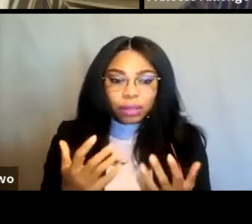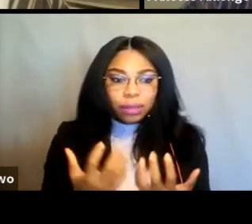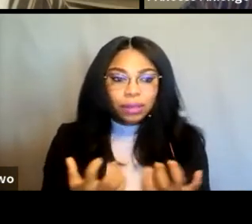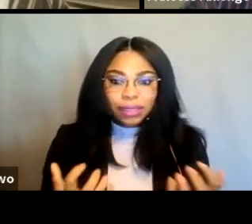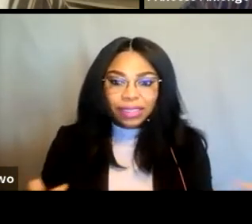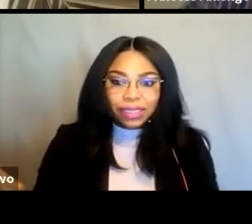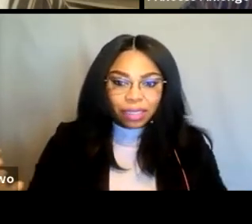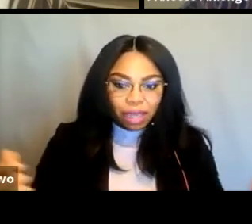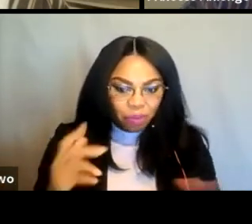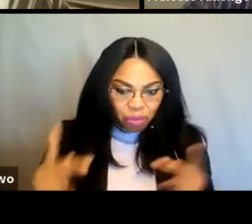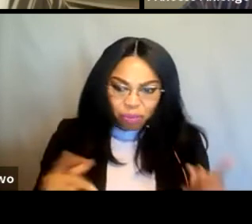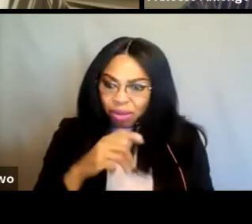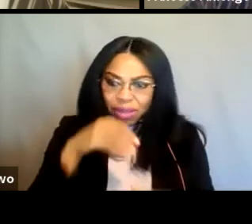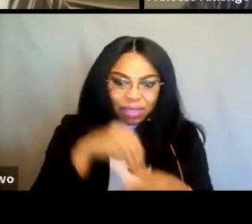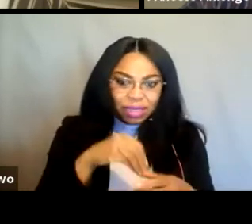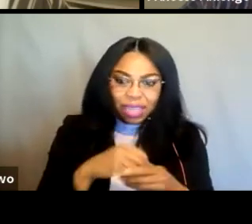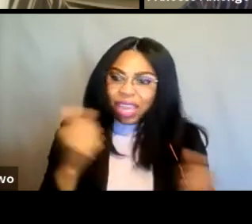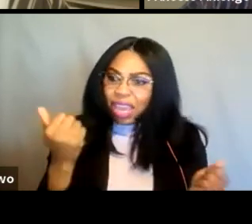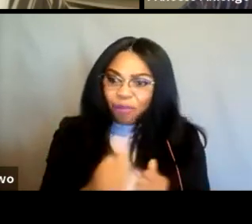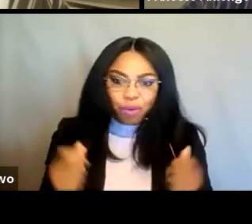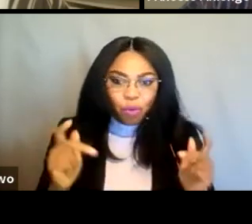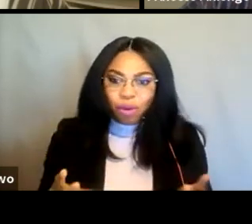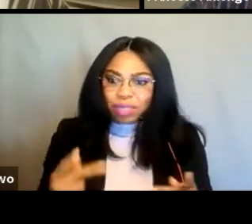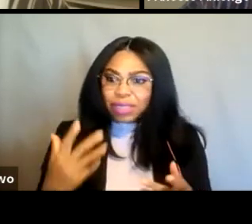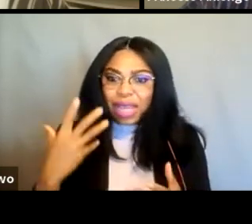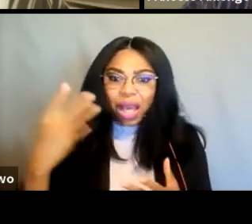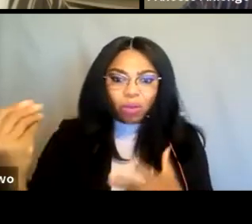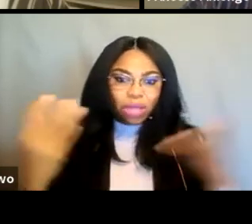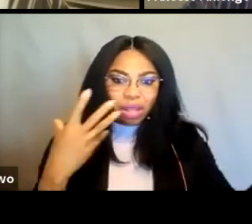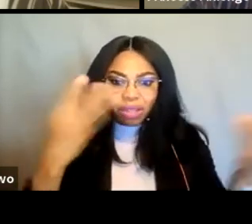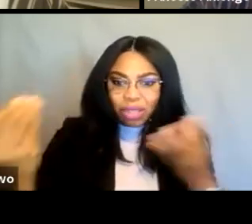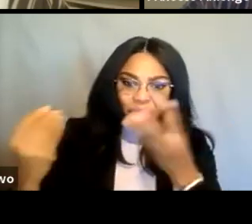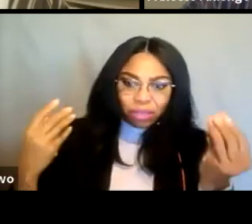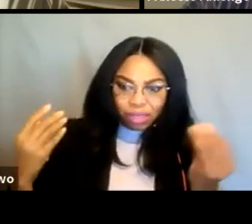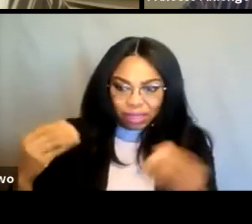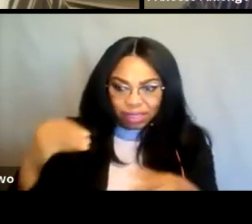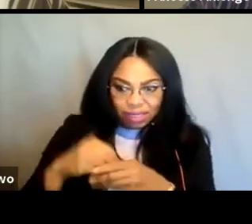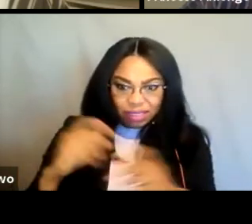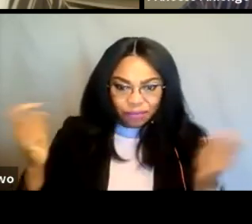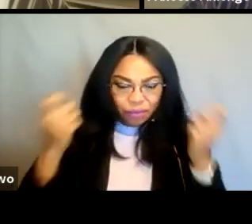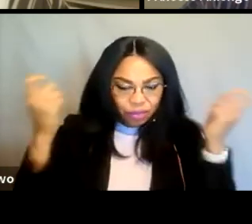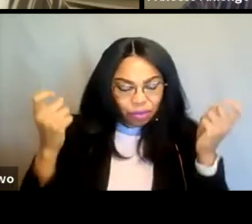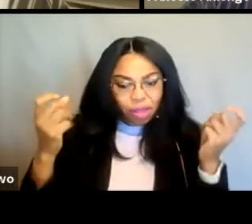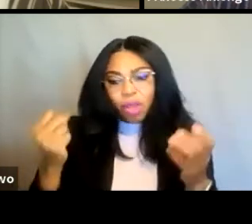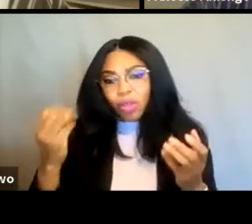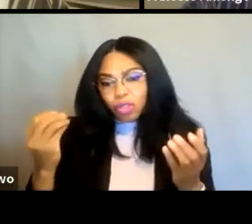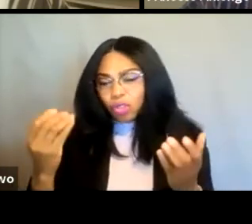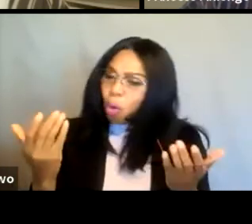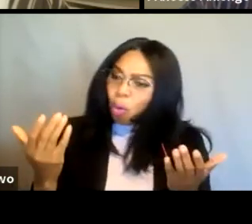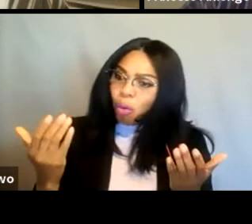not indoors. Everybody's outdoor in this festival. So why don't you